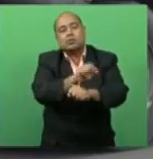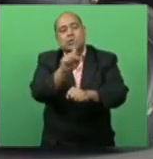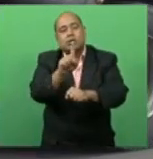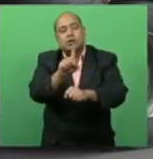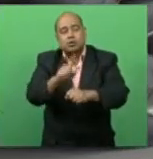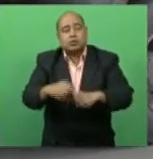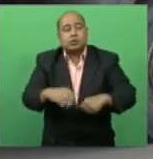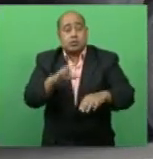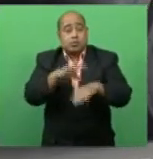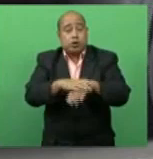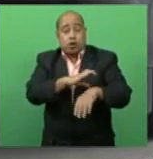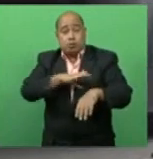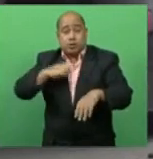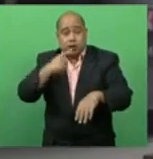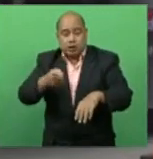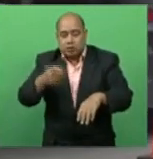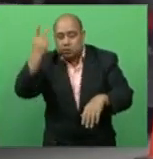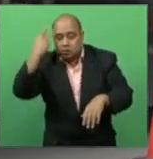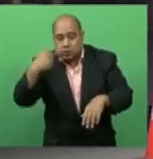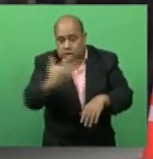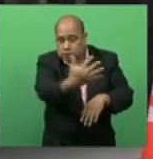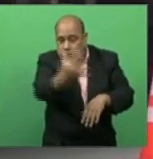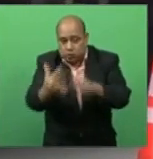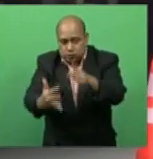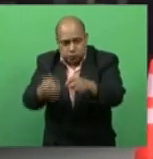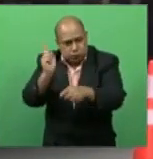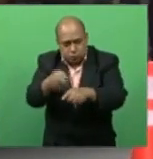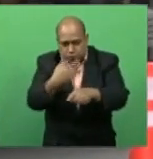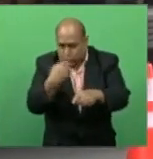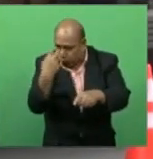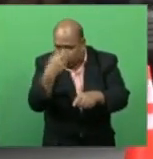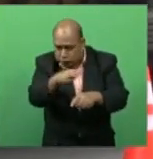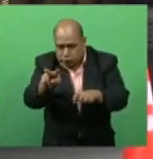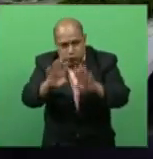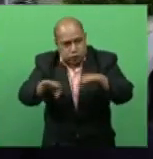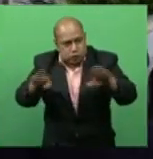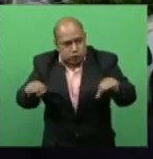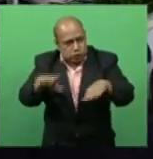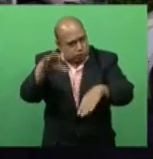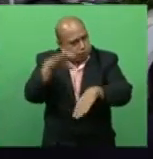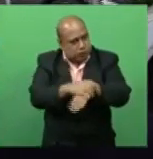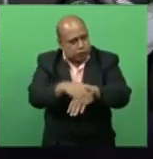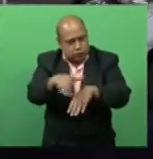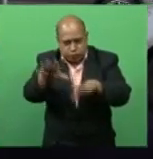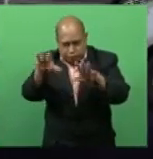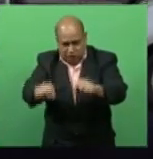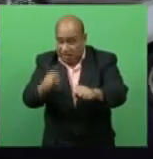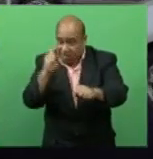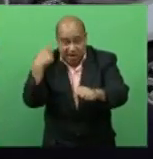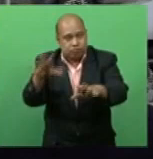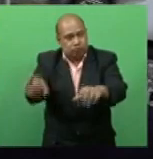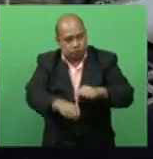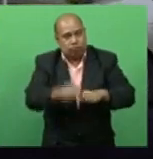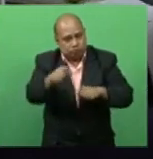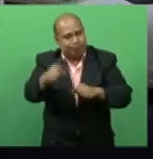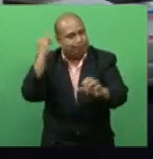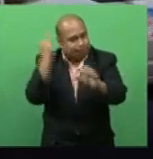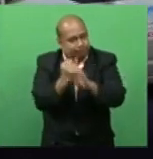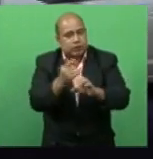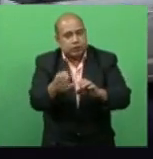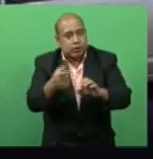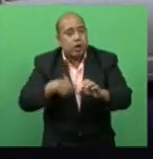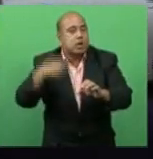to monitor their children's whereabouts, as they will not hesitate to arrest anyone who is found failing to comply with